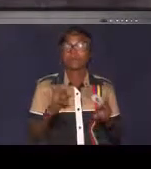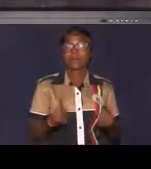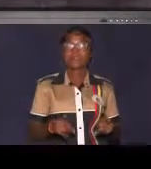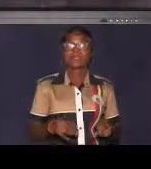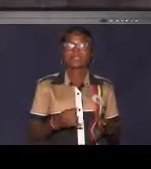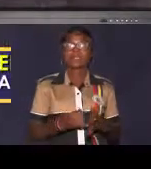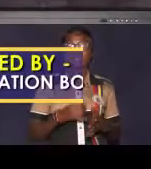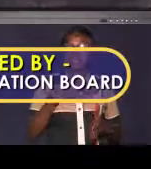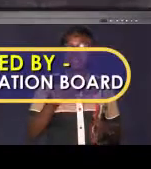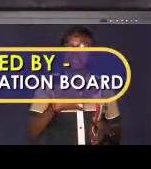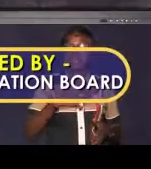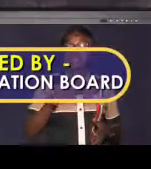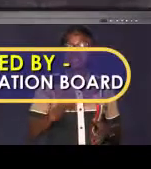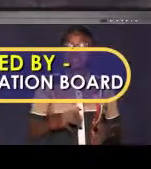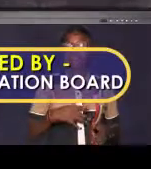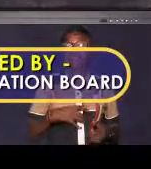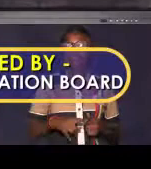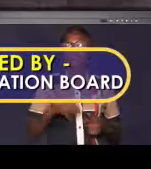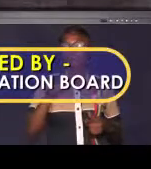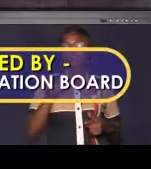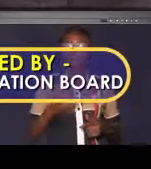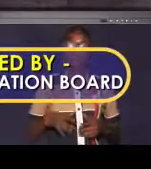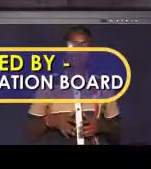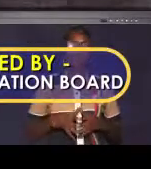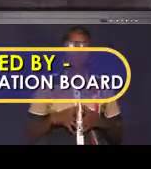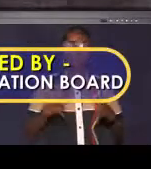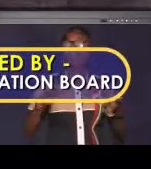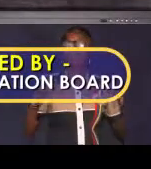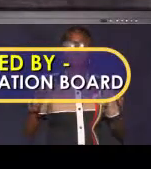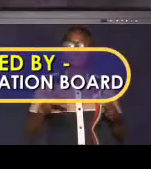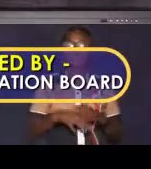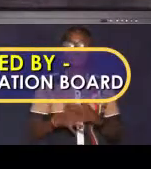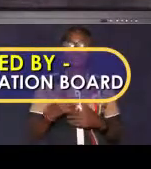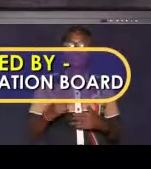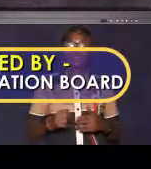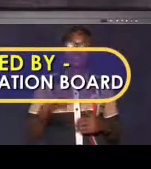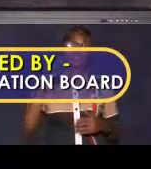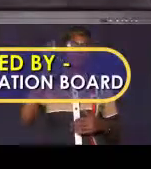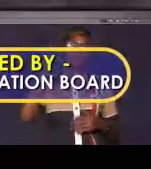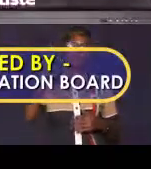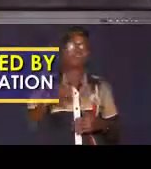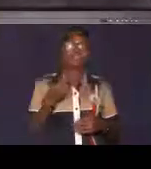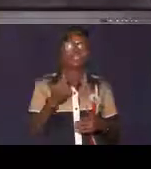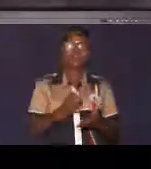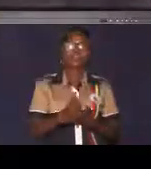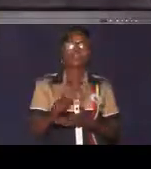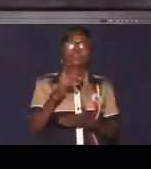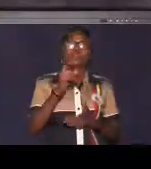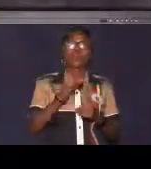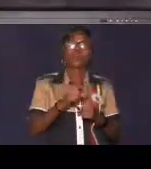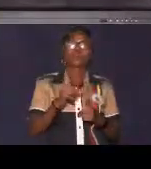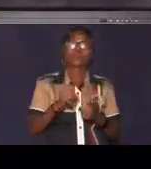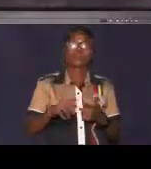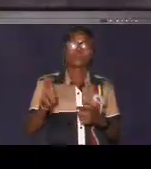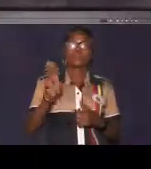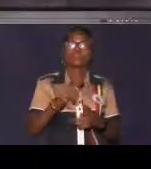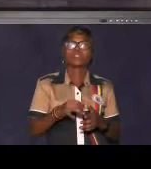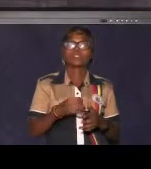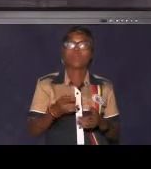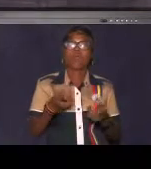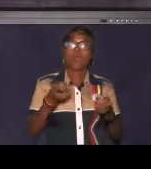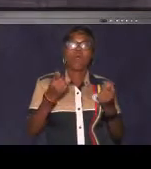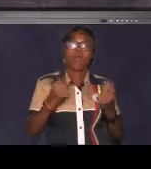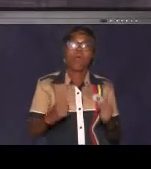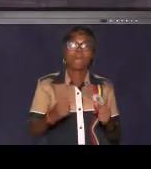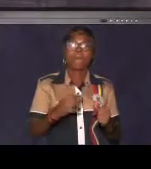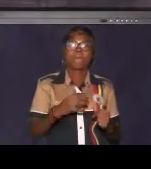likely to be successful and popular in the future. So the correct word to use is